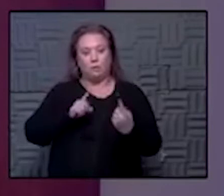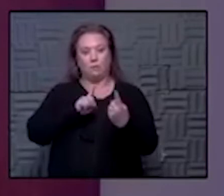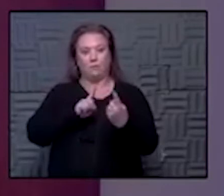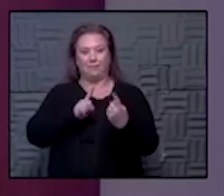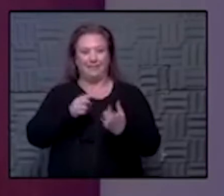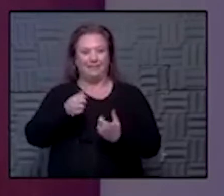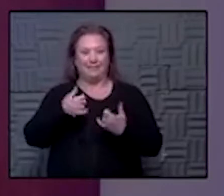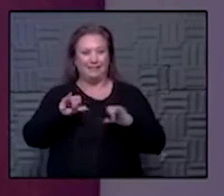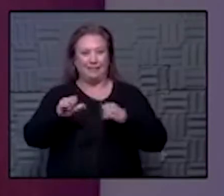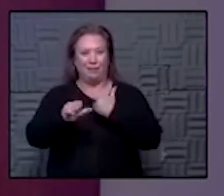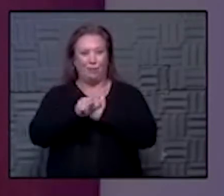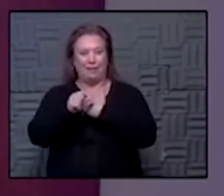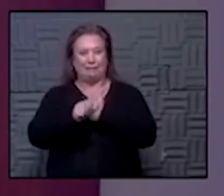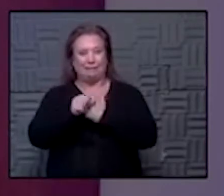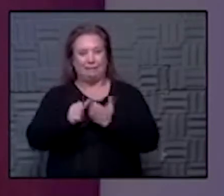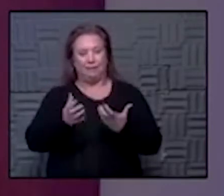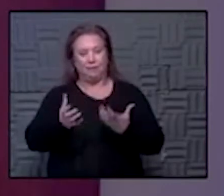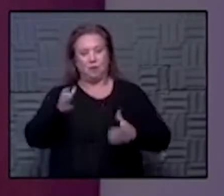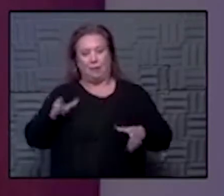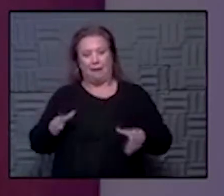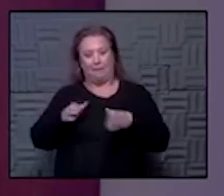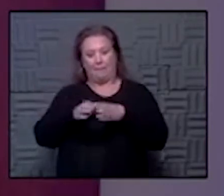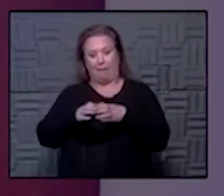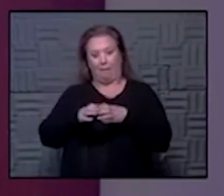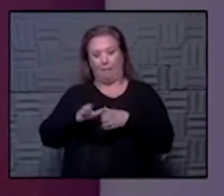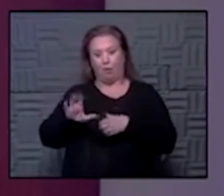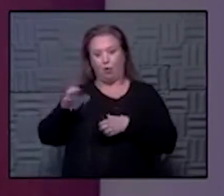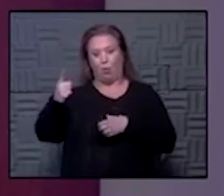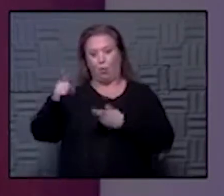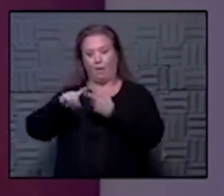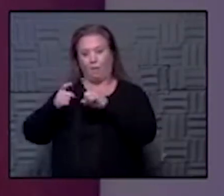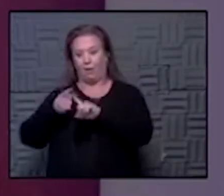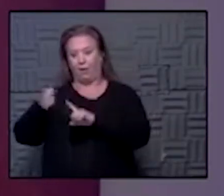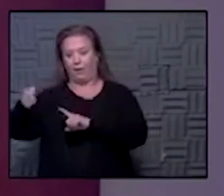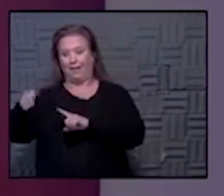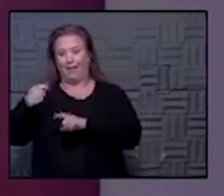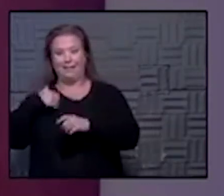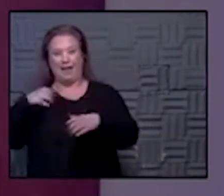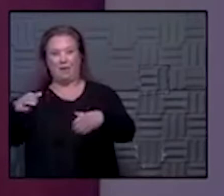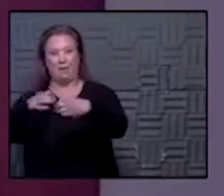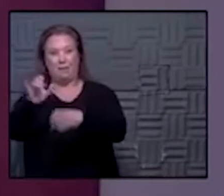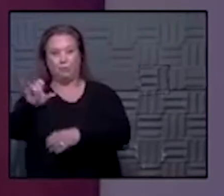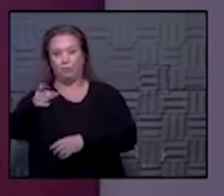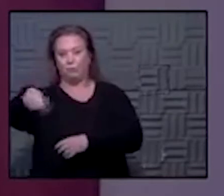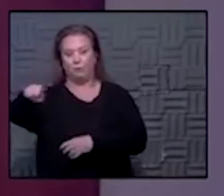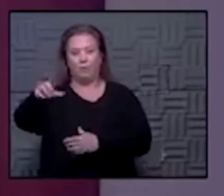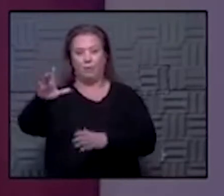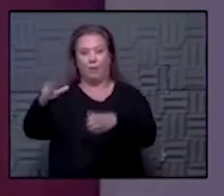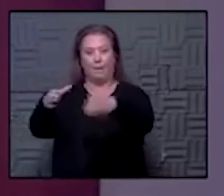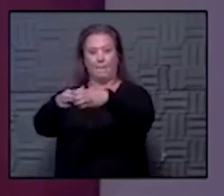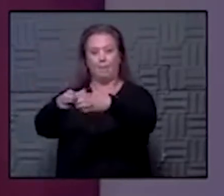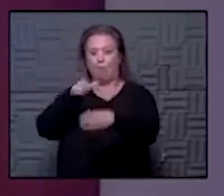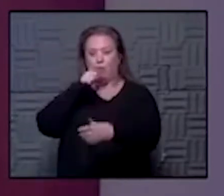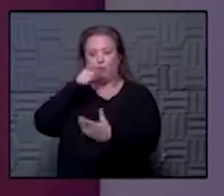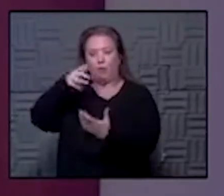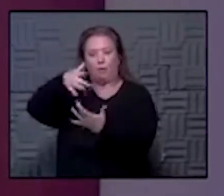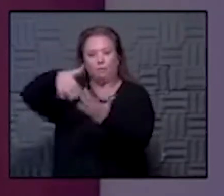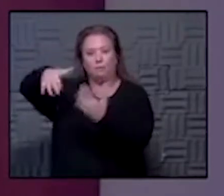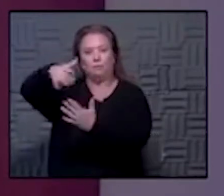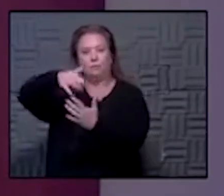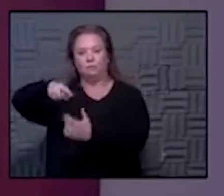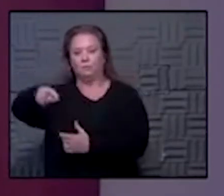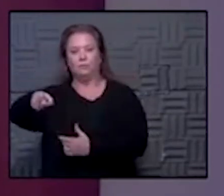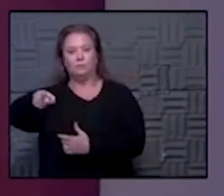still a risk, right? So you might have a bubble, and it's your one friend, but they have a bubble too, and you don't know what it is and who they've been around.